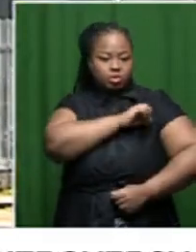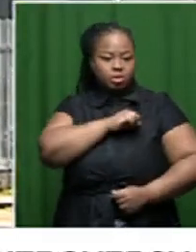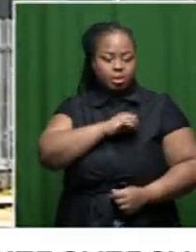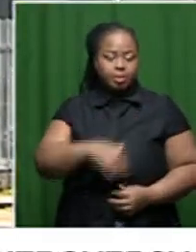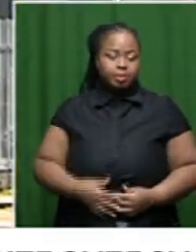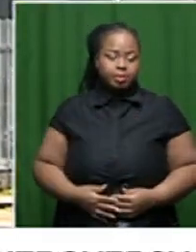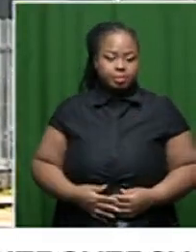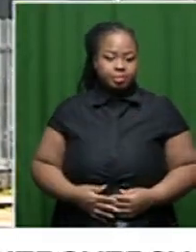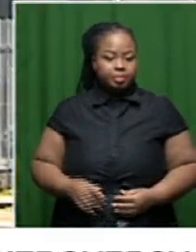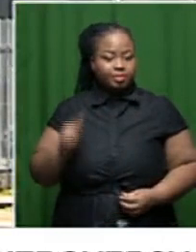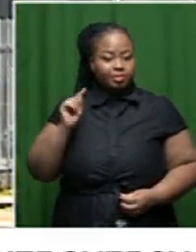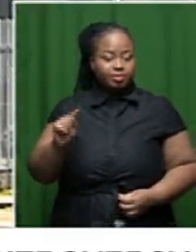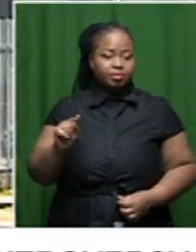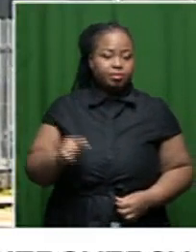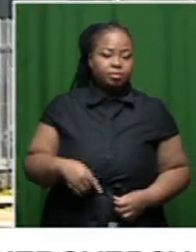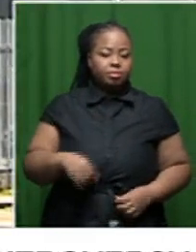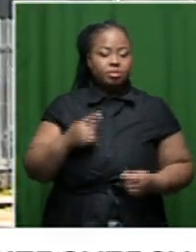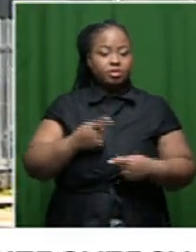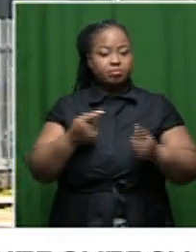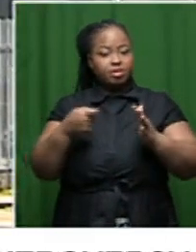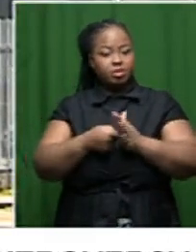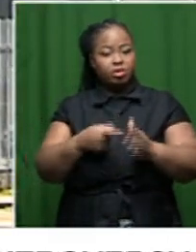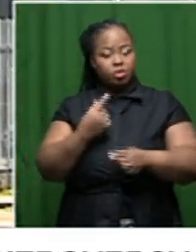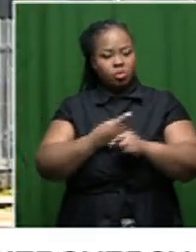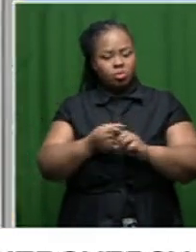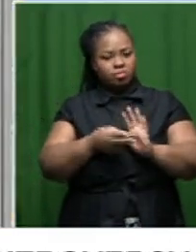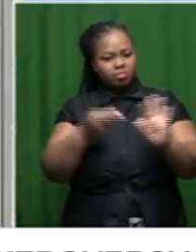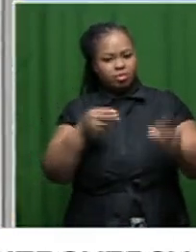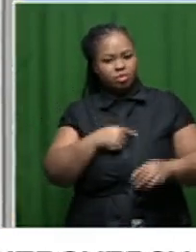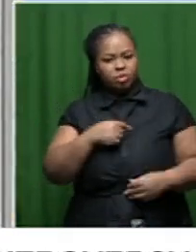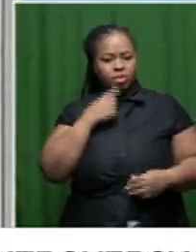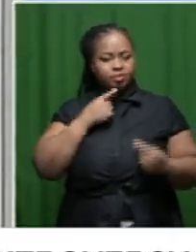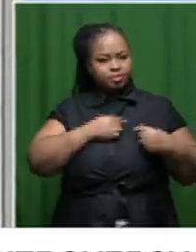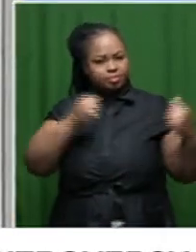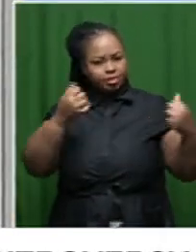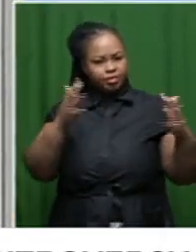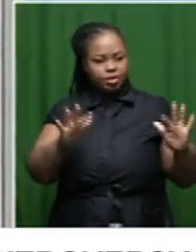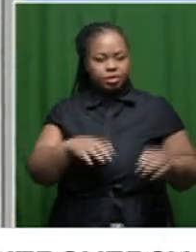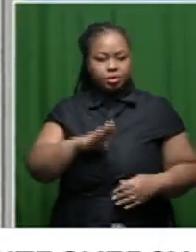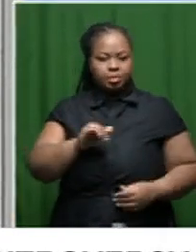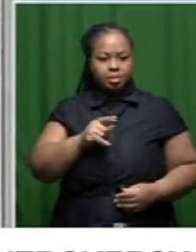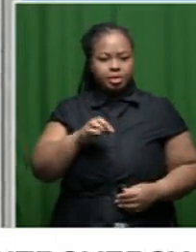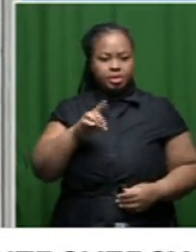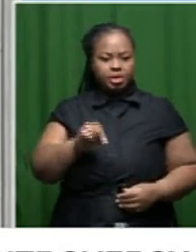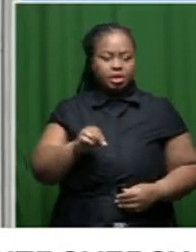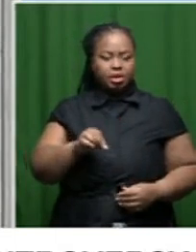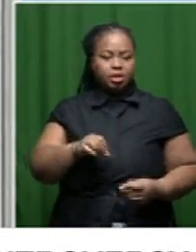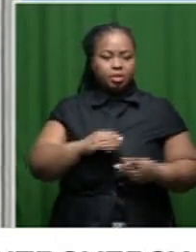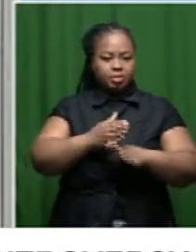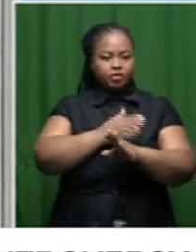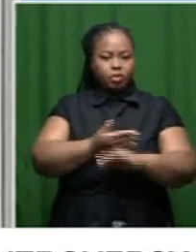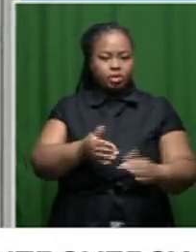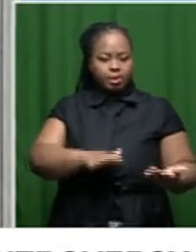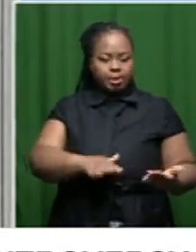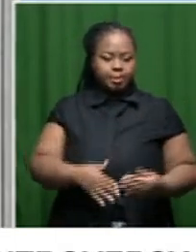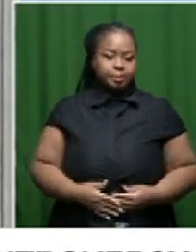Hospital. This particular transaction was flagged by slain whistleblower Babita Dokuran shortly before her